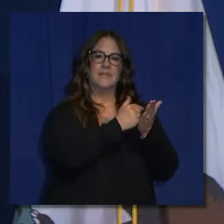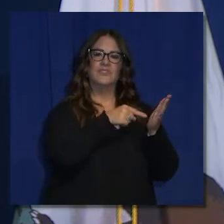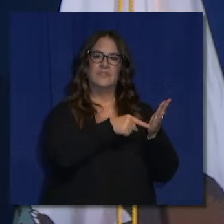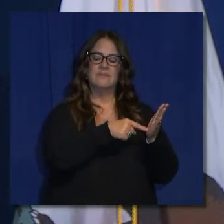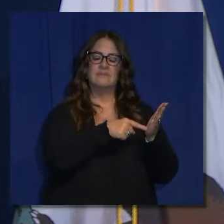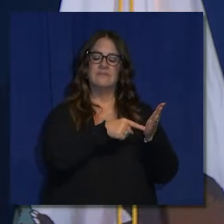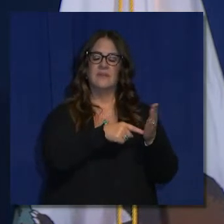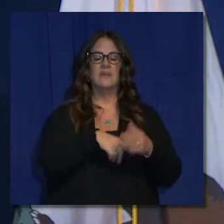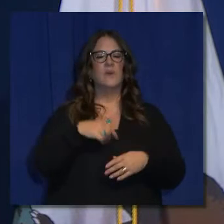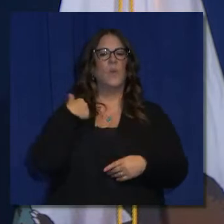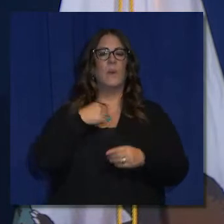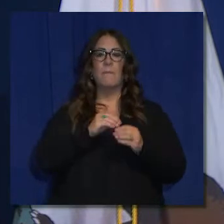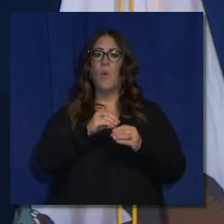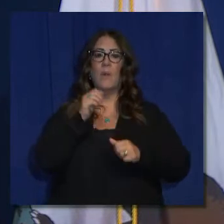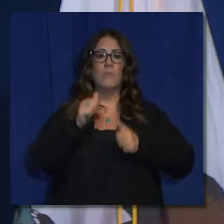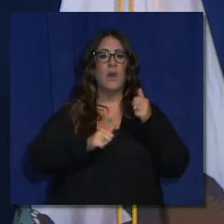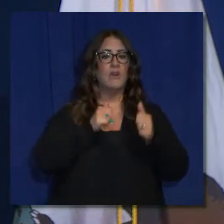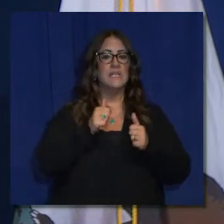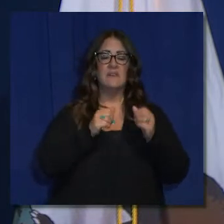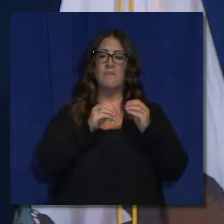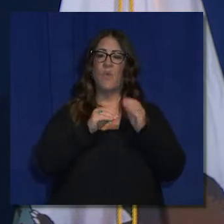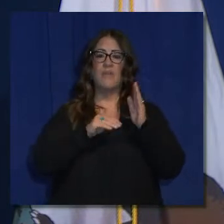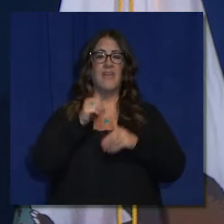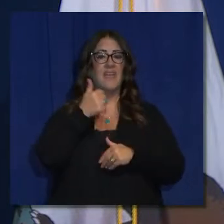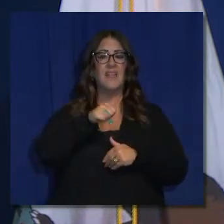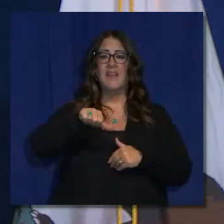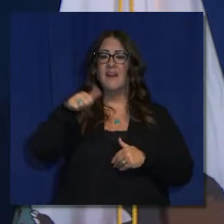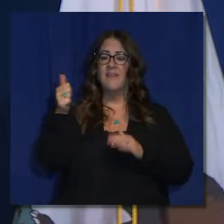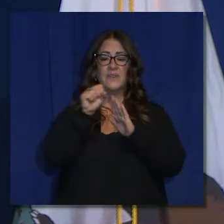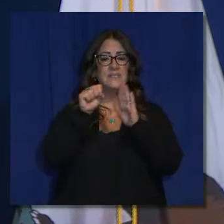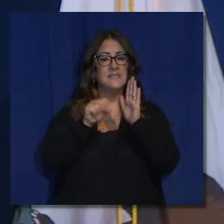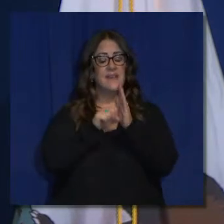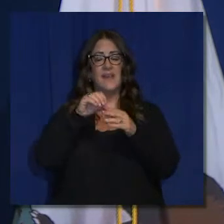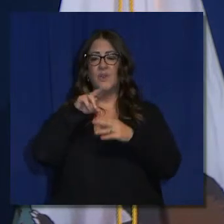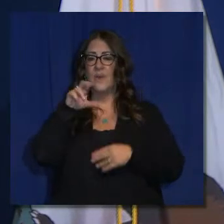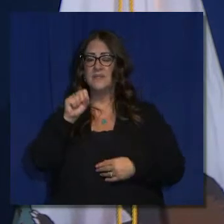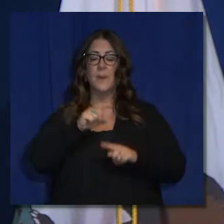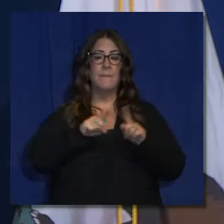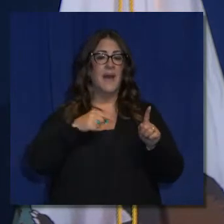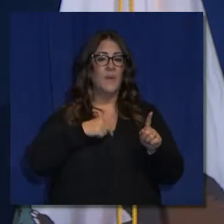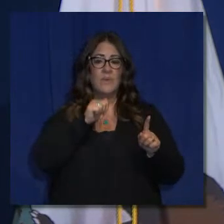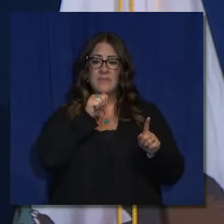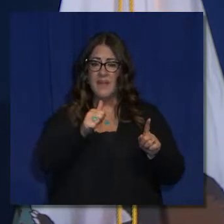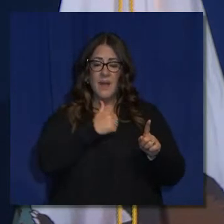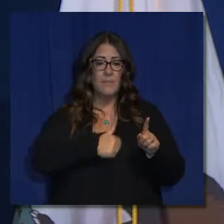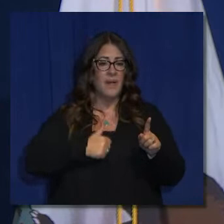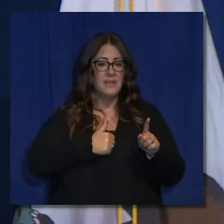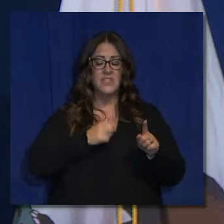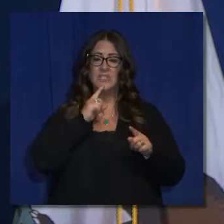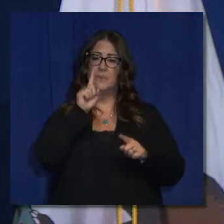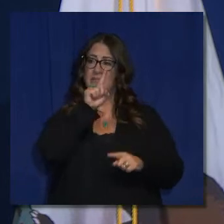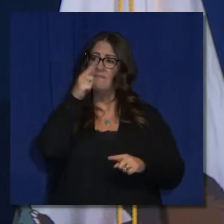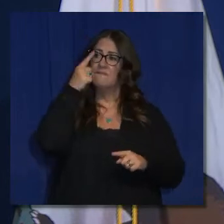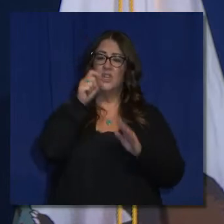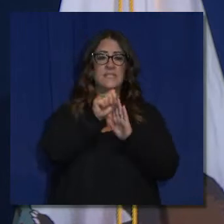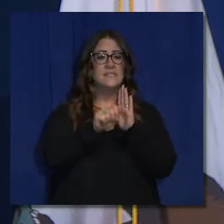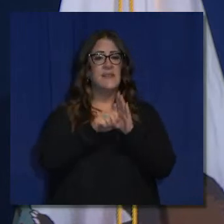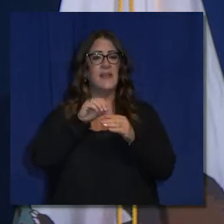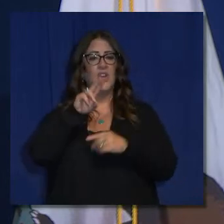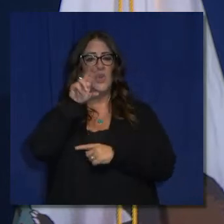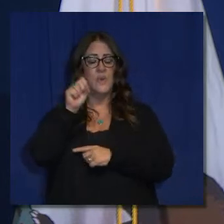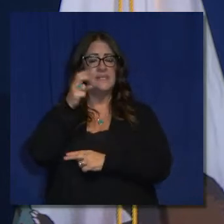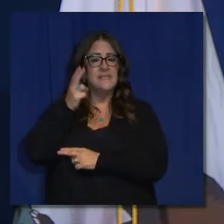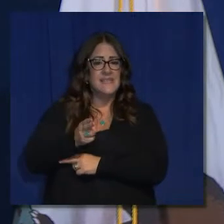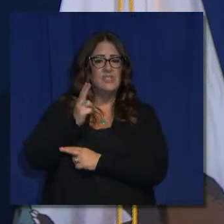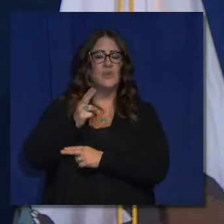progressive than any state in the United States of America, but I am not going to apologize for being the first state in U.S. history